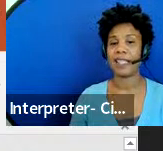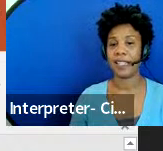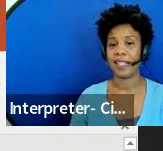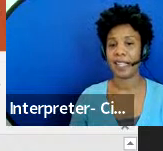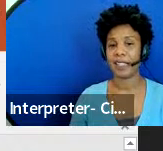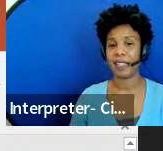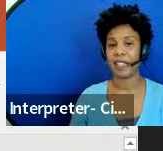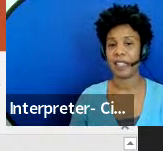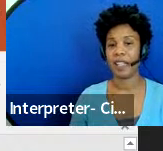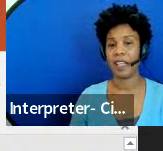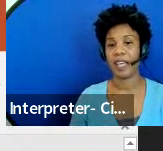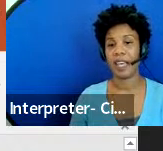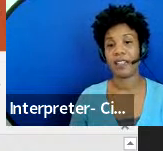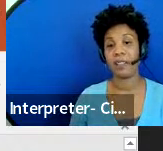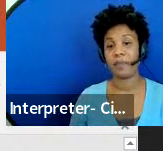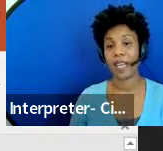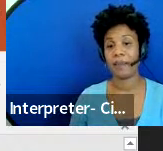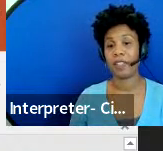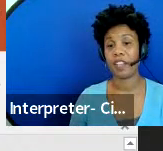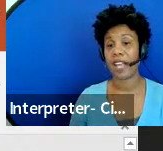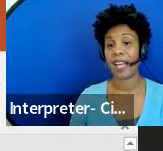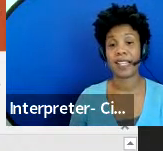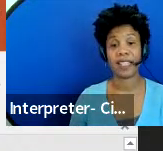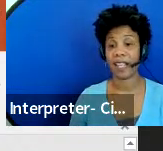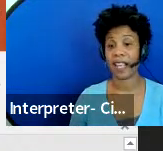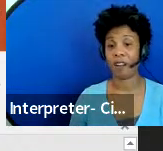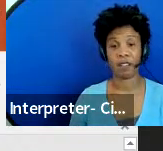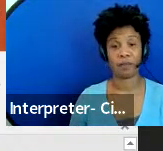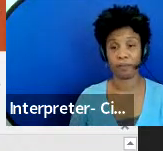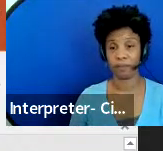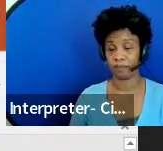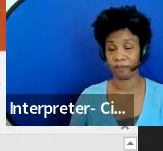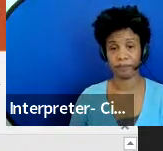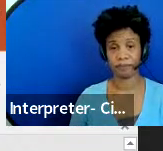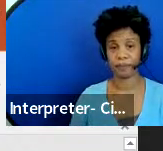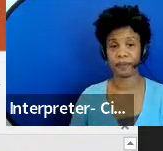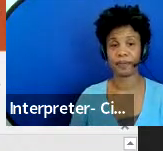not easily tested, and sometimes they're not tested at all.